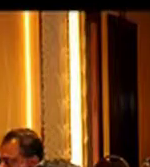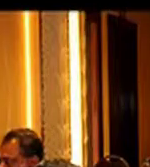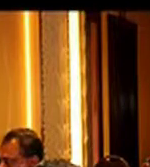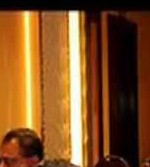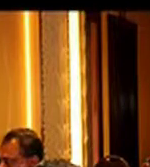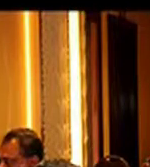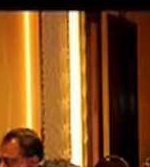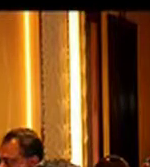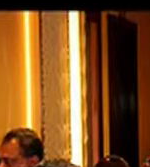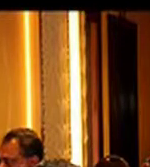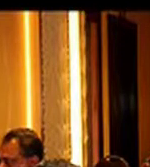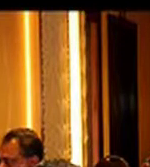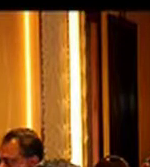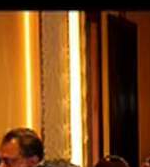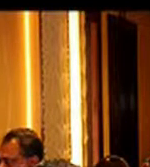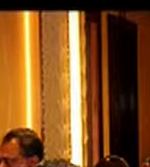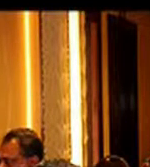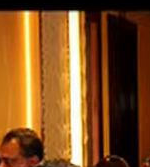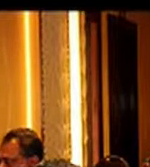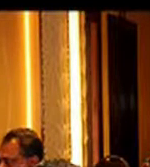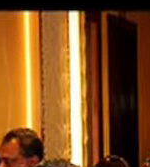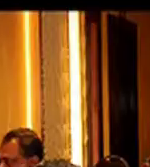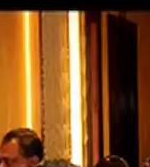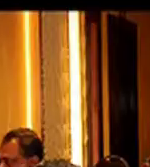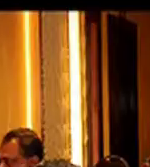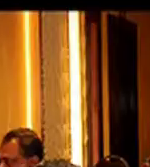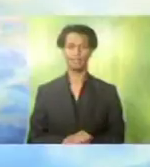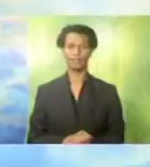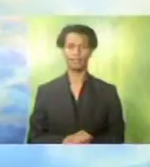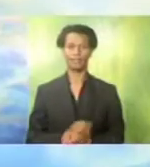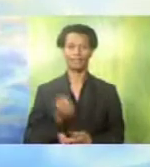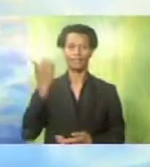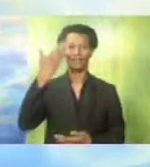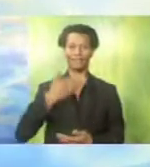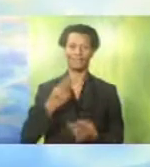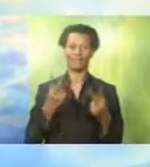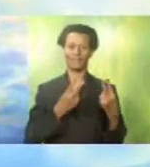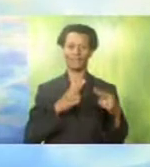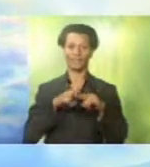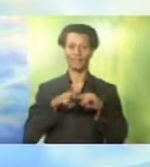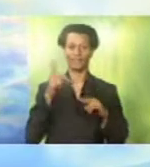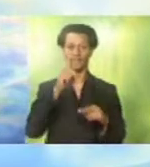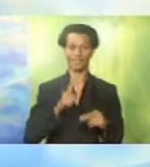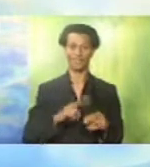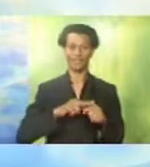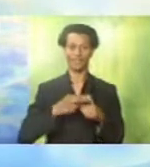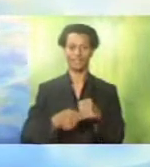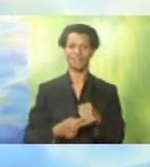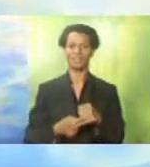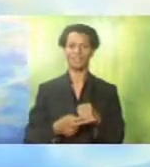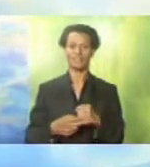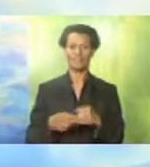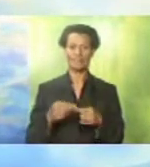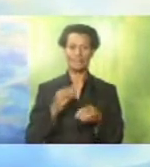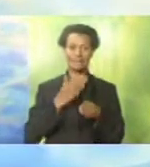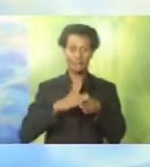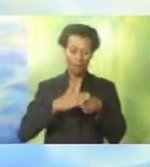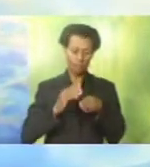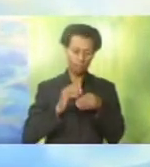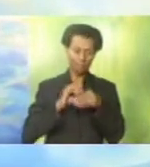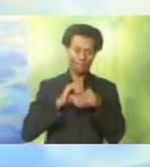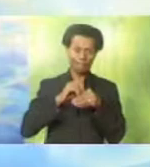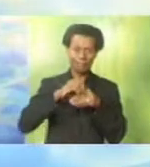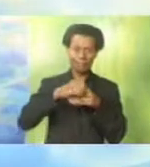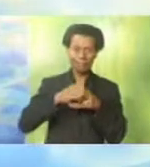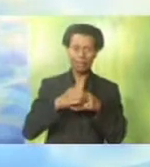to the biggest climate change meet in Durban, South Africa. Good evening, you're watching Fiji Today News. Taro beetle has been confirmed